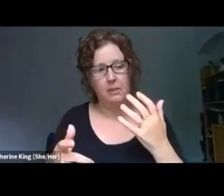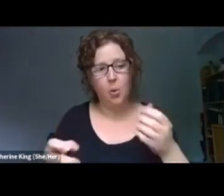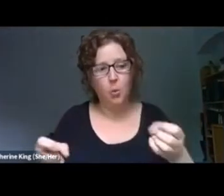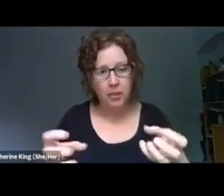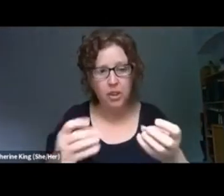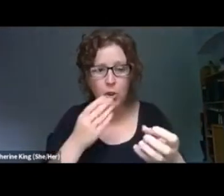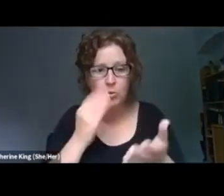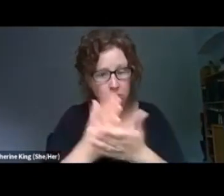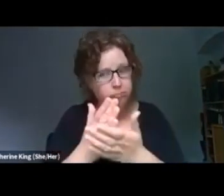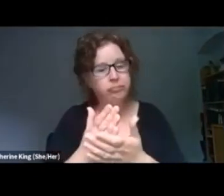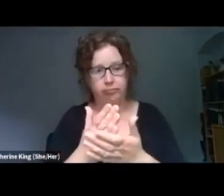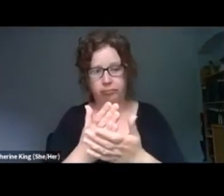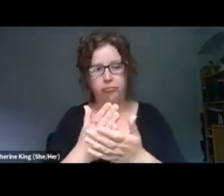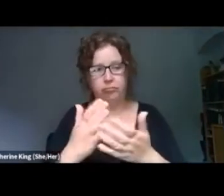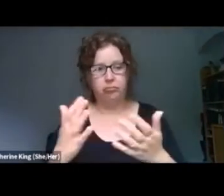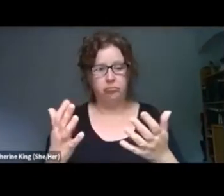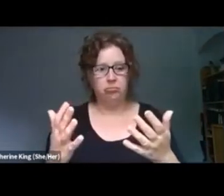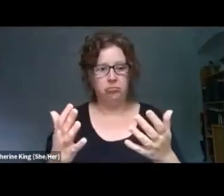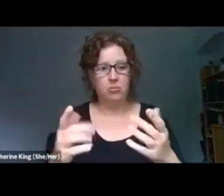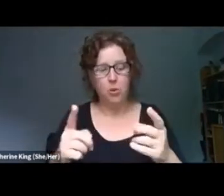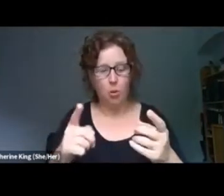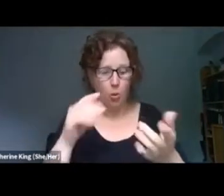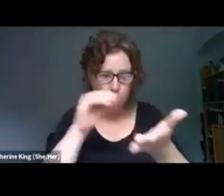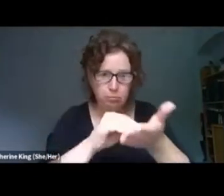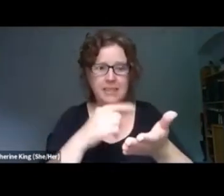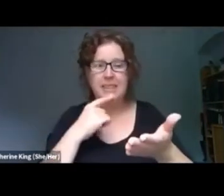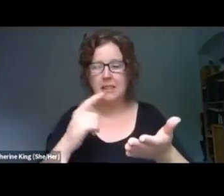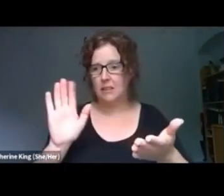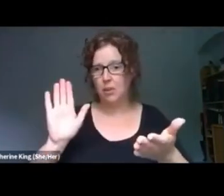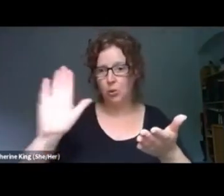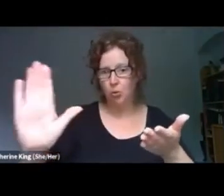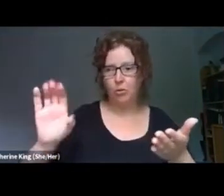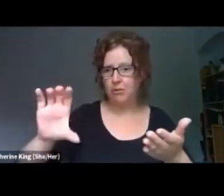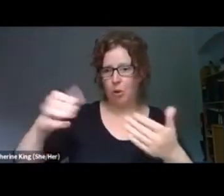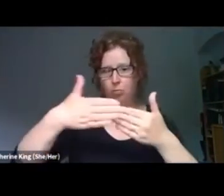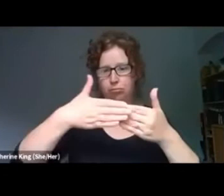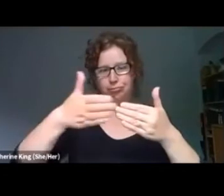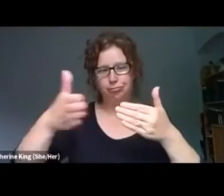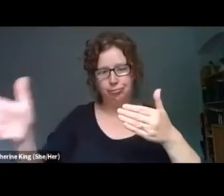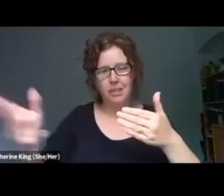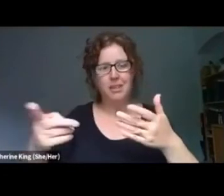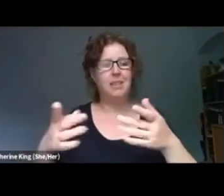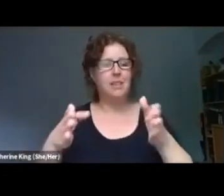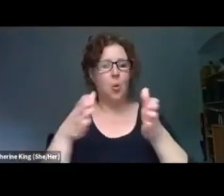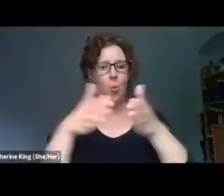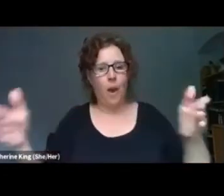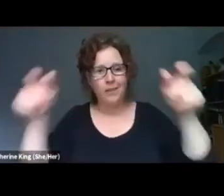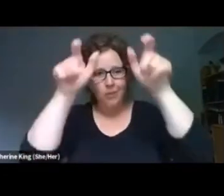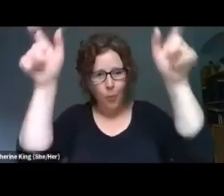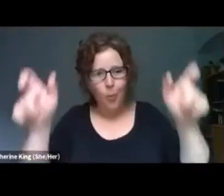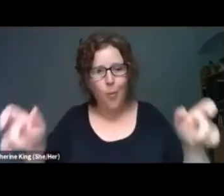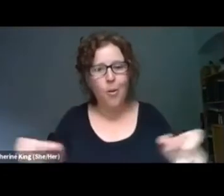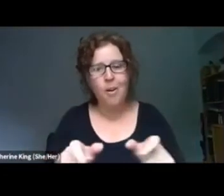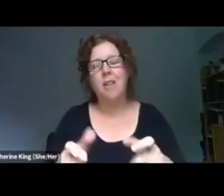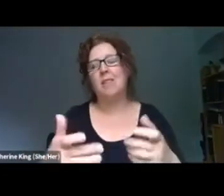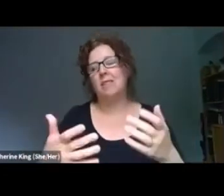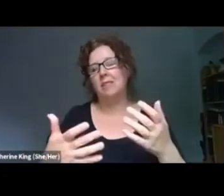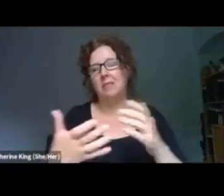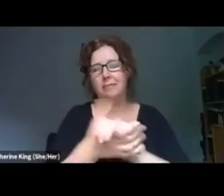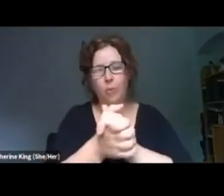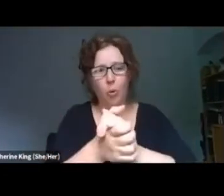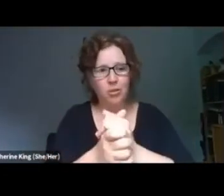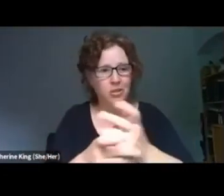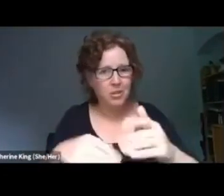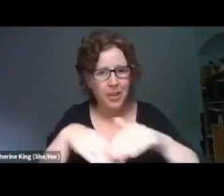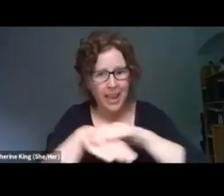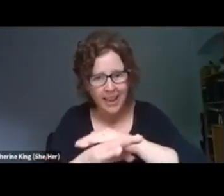saying, door buttons available, wide hallways and doors, accessible washrooms. And most strikingly,